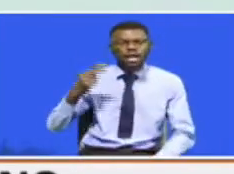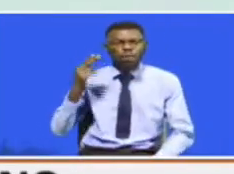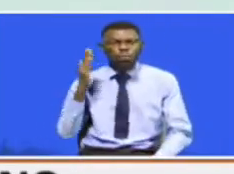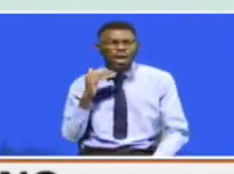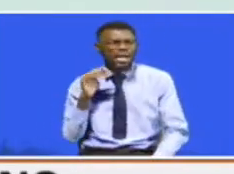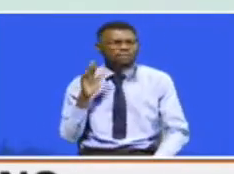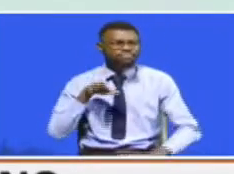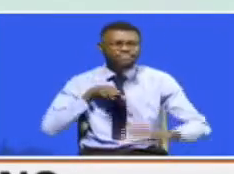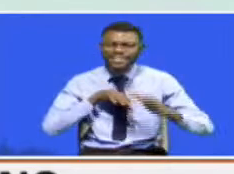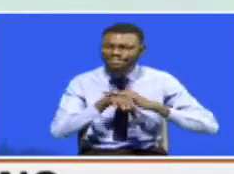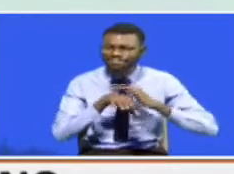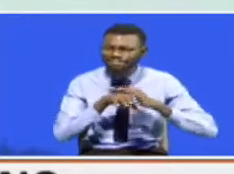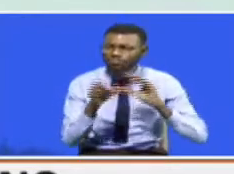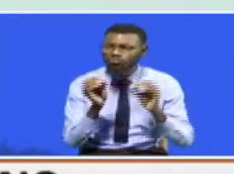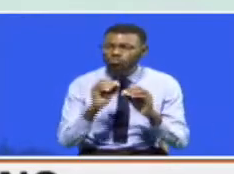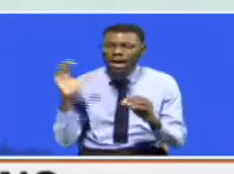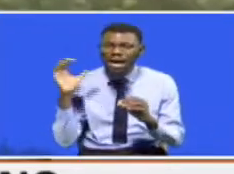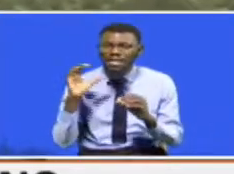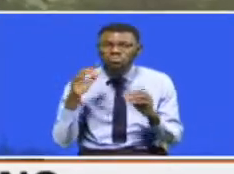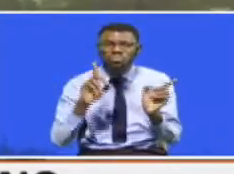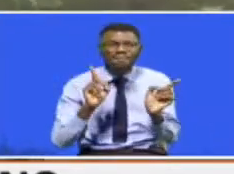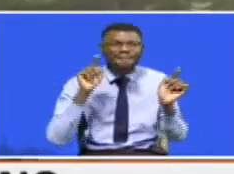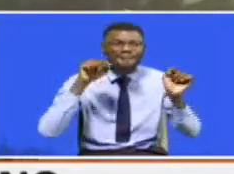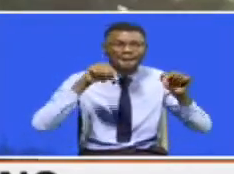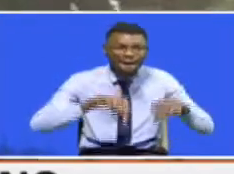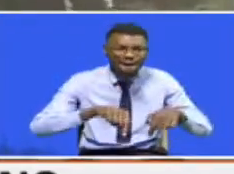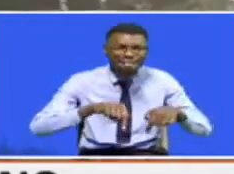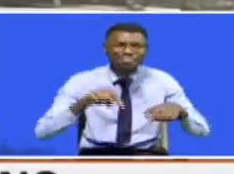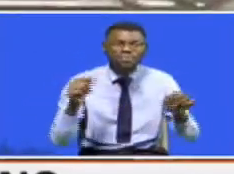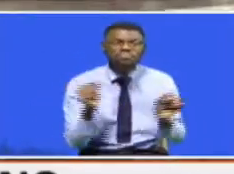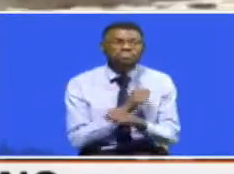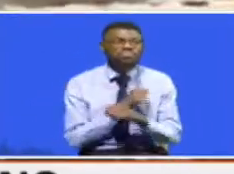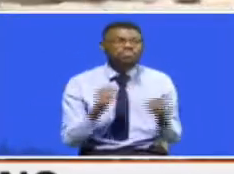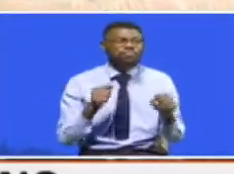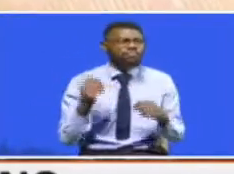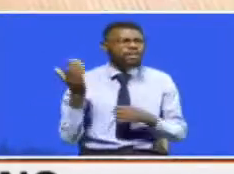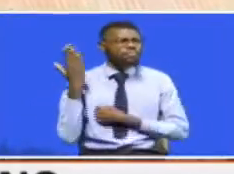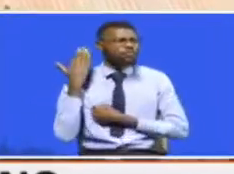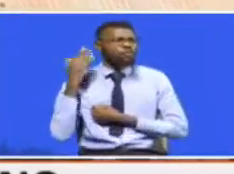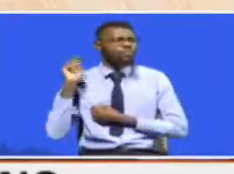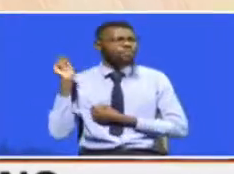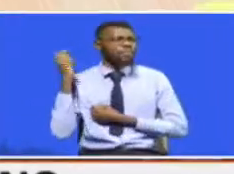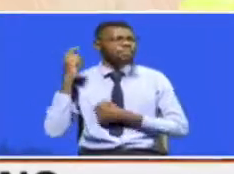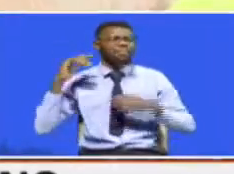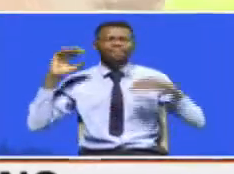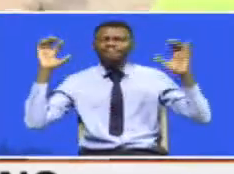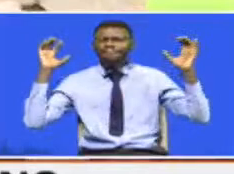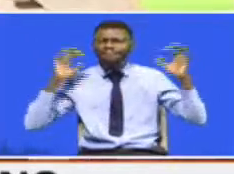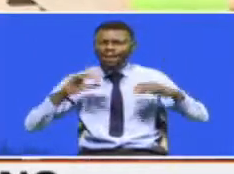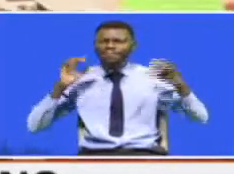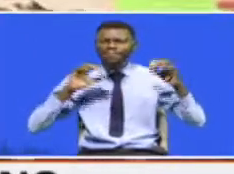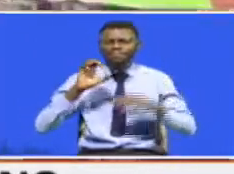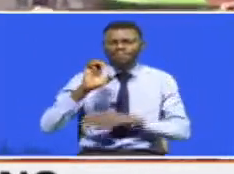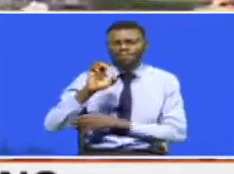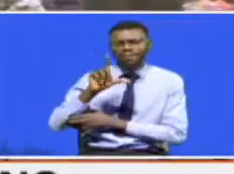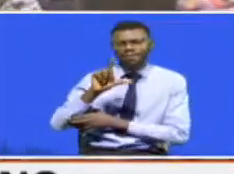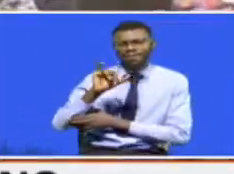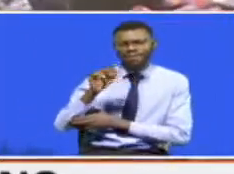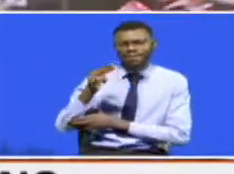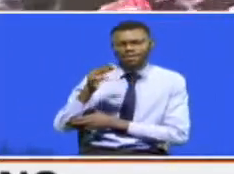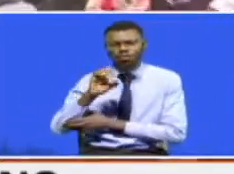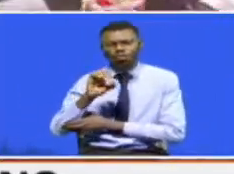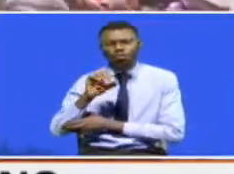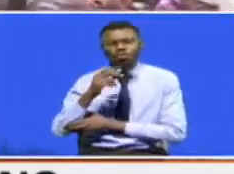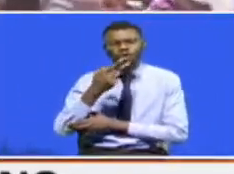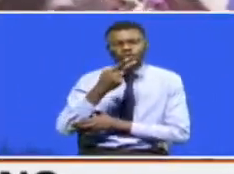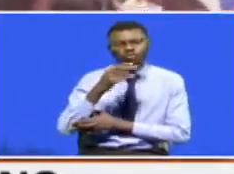accessibility by our customers to the lake. The last time Kenya experienced such conditions was in 2006, and the worst El